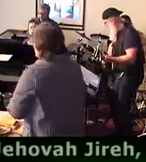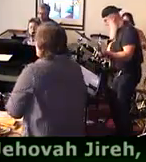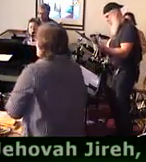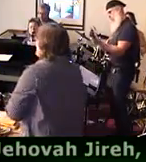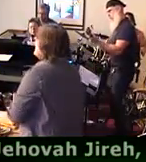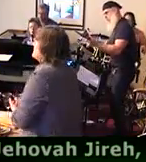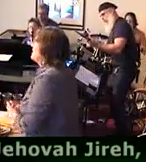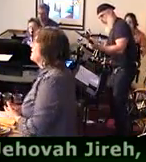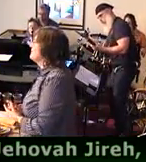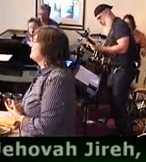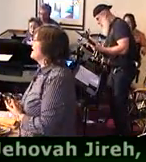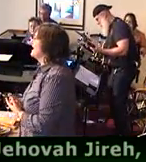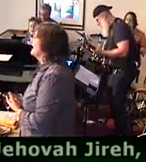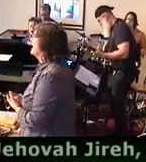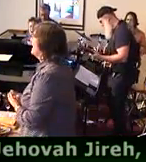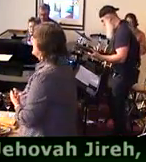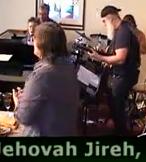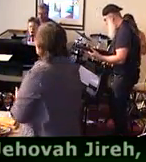to